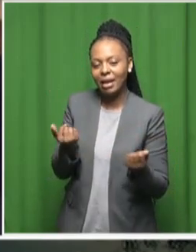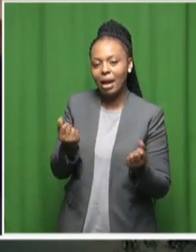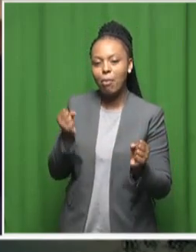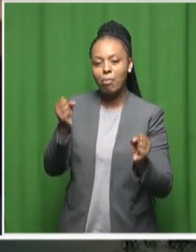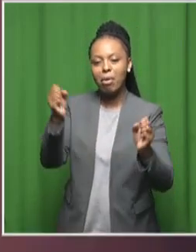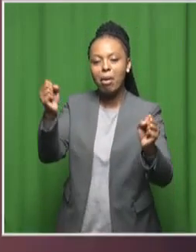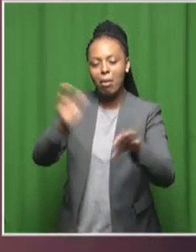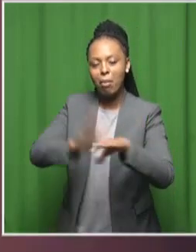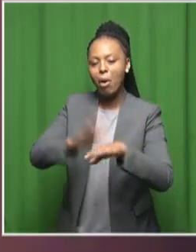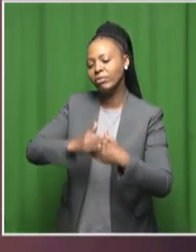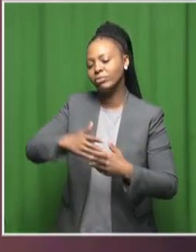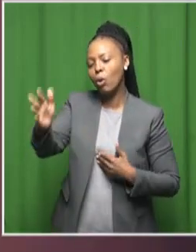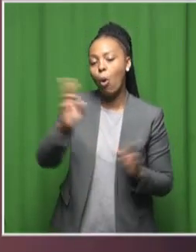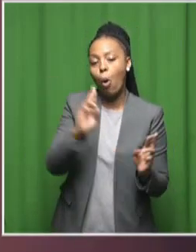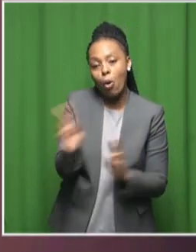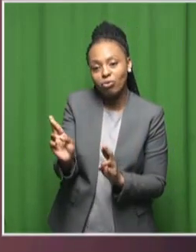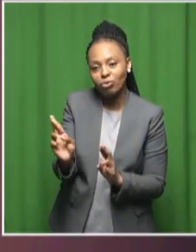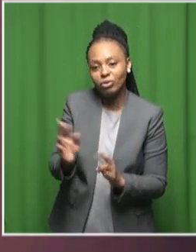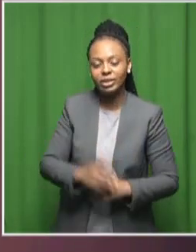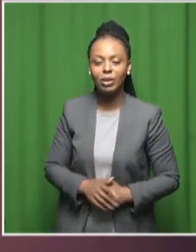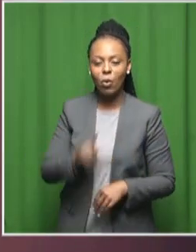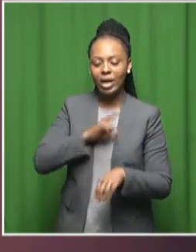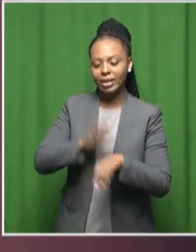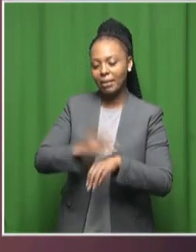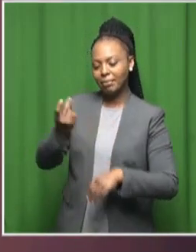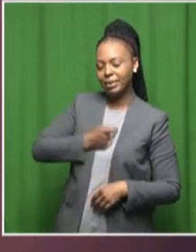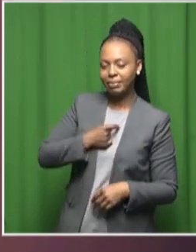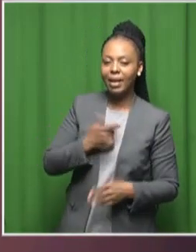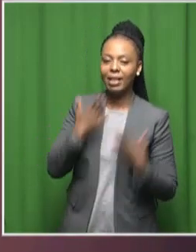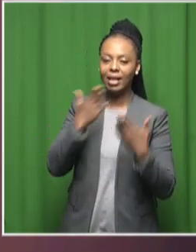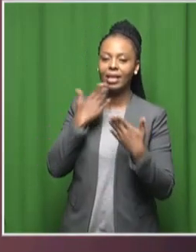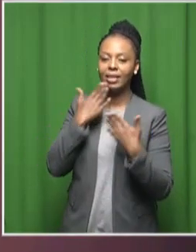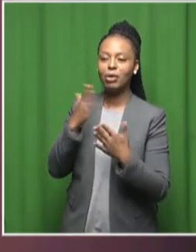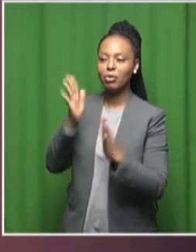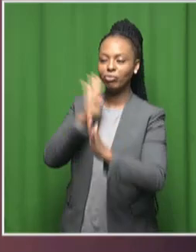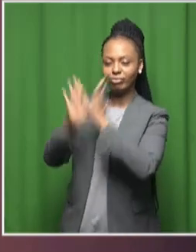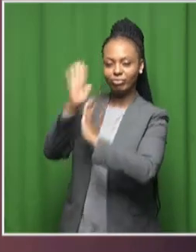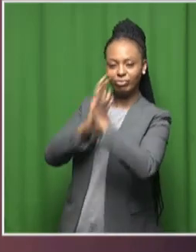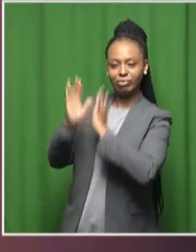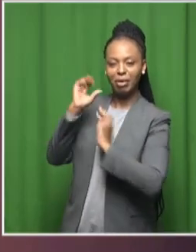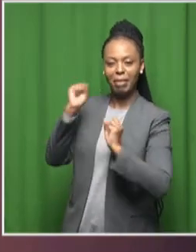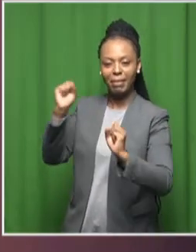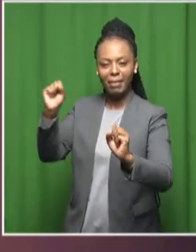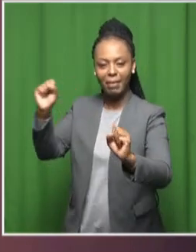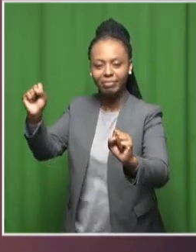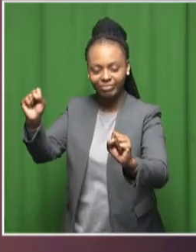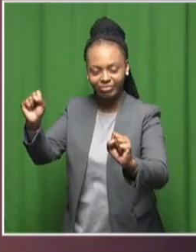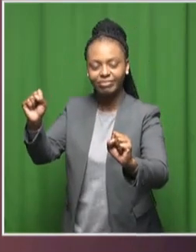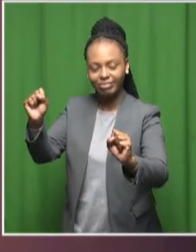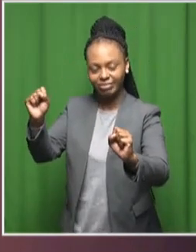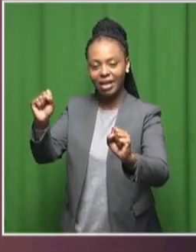technical difficulties. But thanks so much for your time, Dr. Creamer, for generously sharing